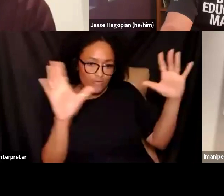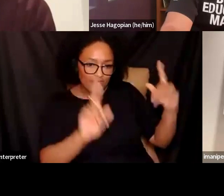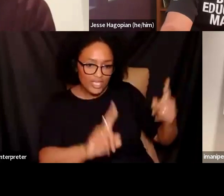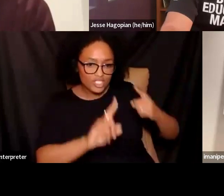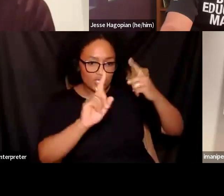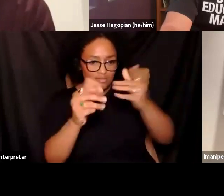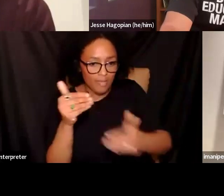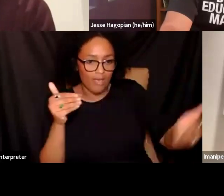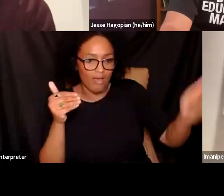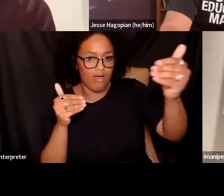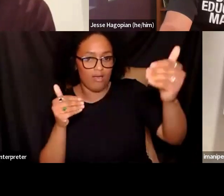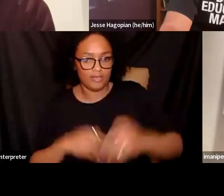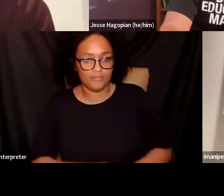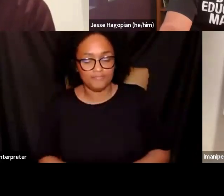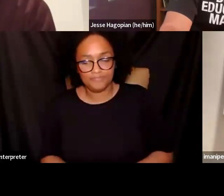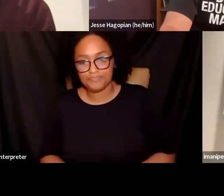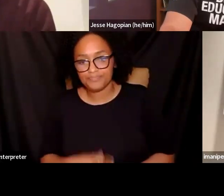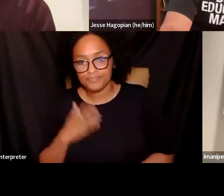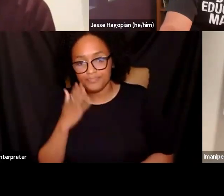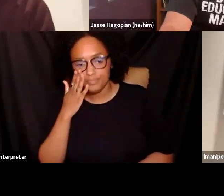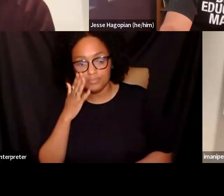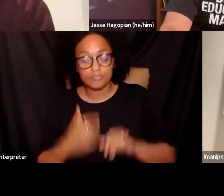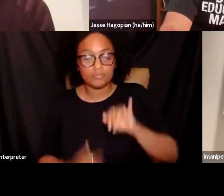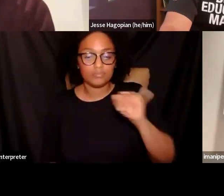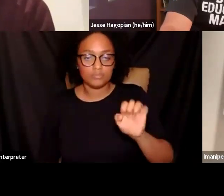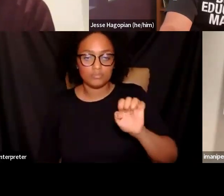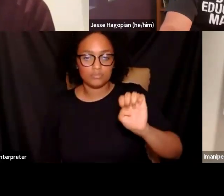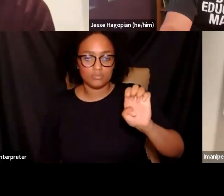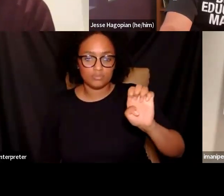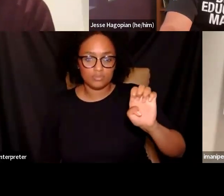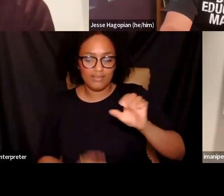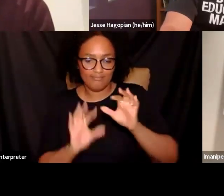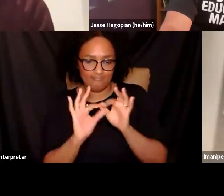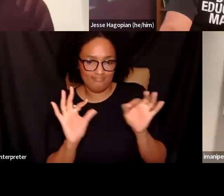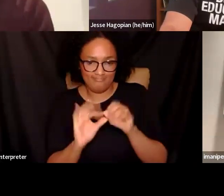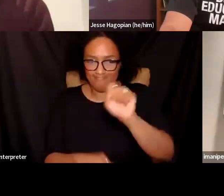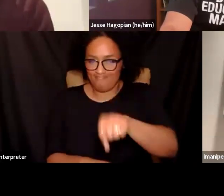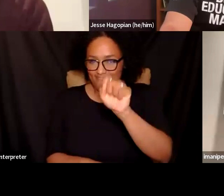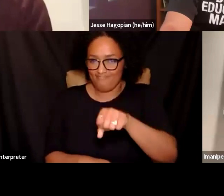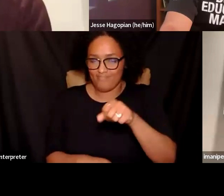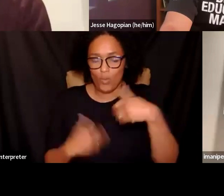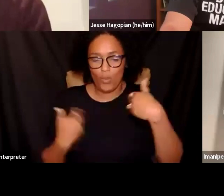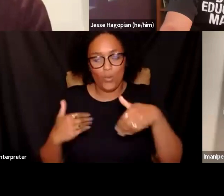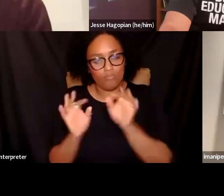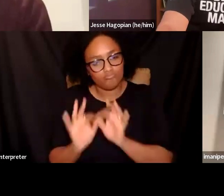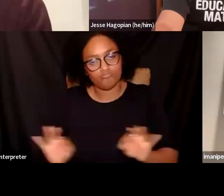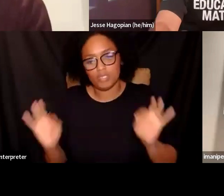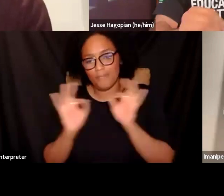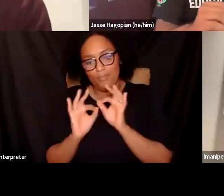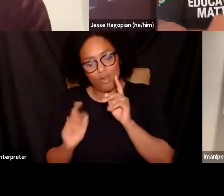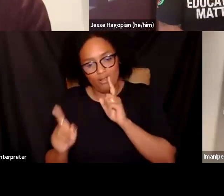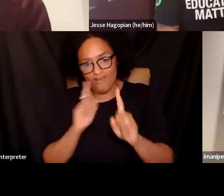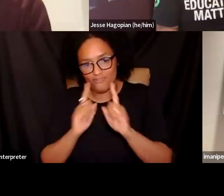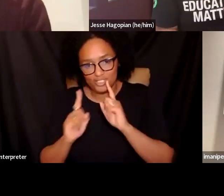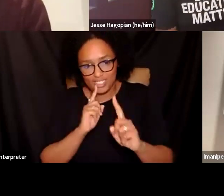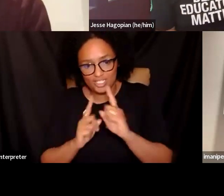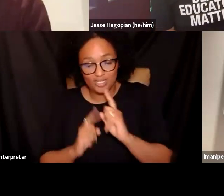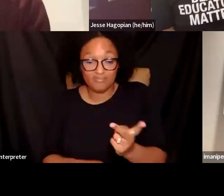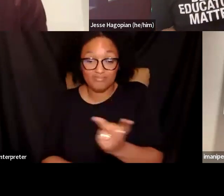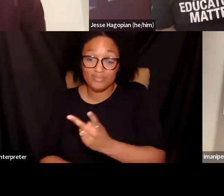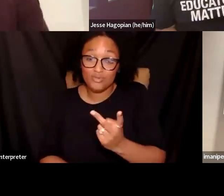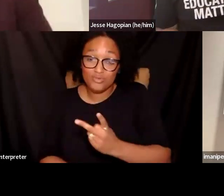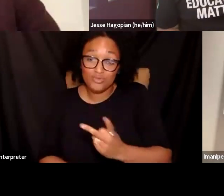Yes, yes. Oh, what a rich conversation. This has been amazing. Thank you both